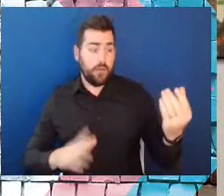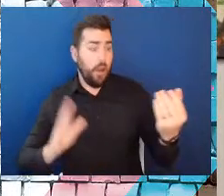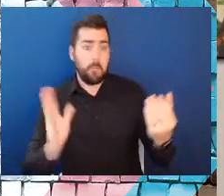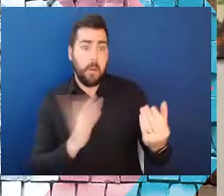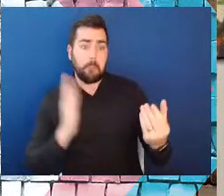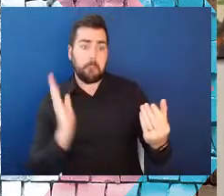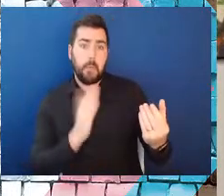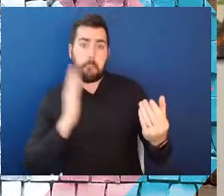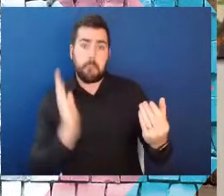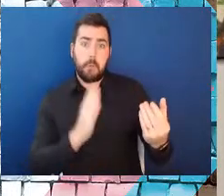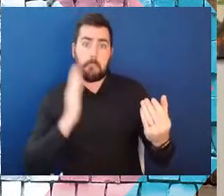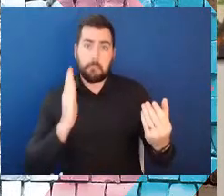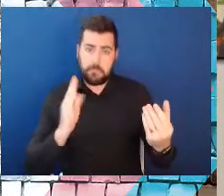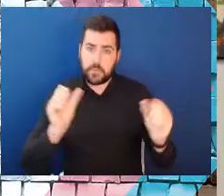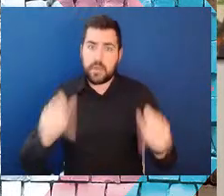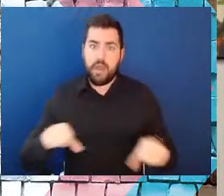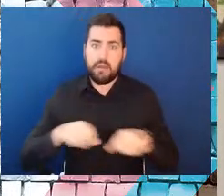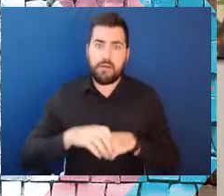And I can hit it too.